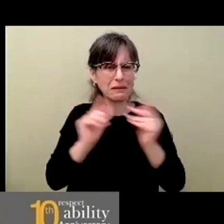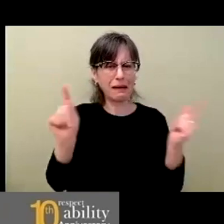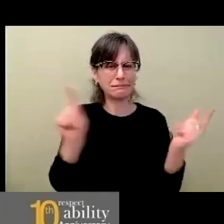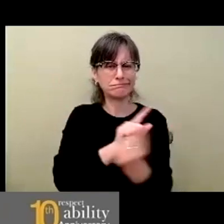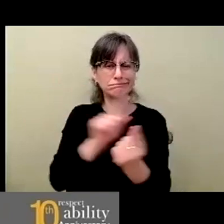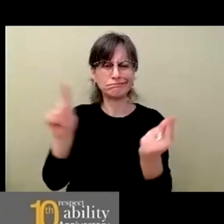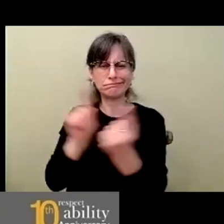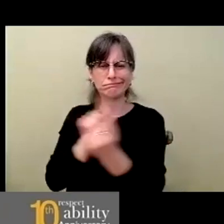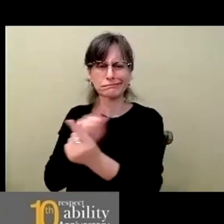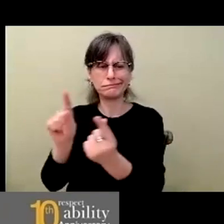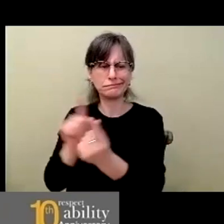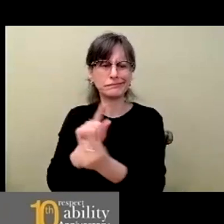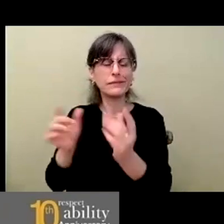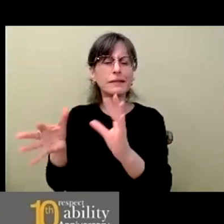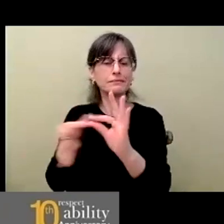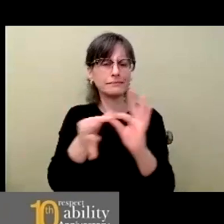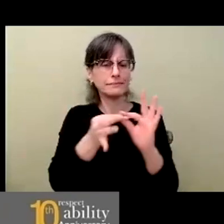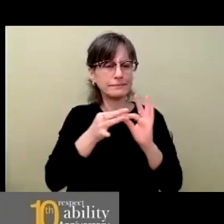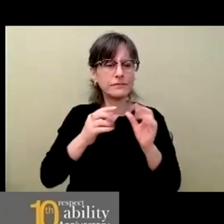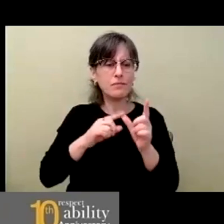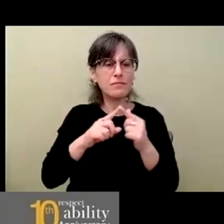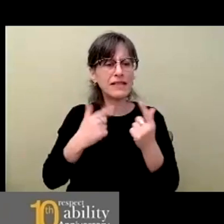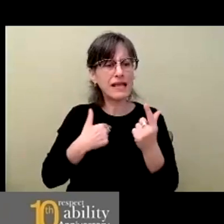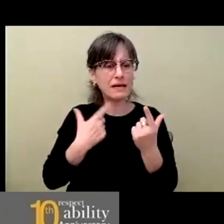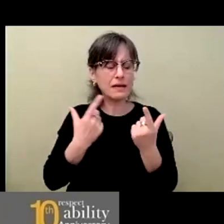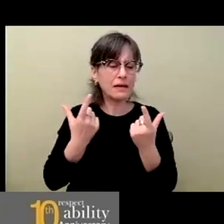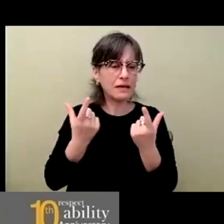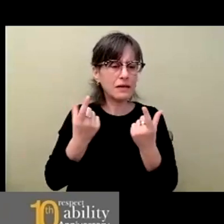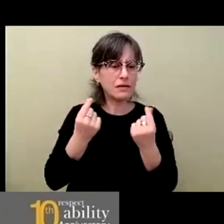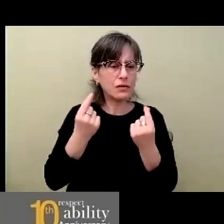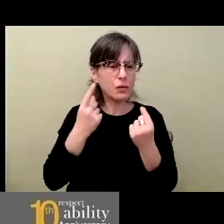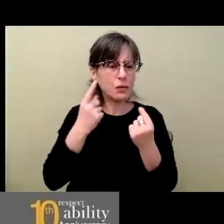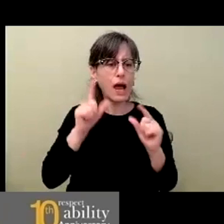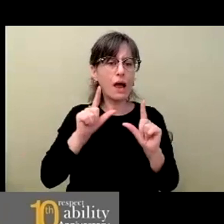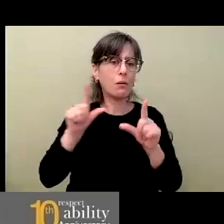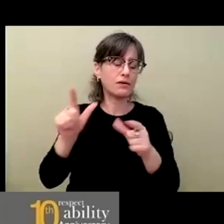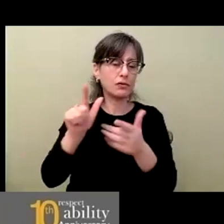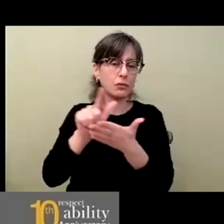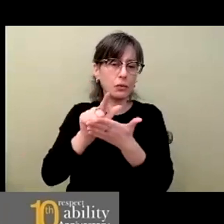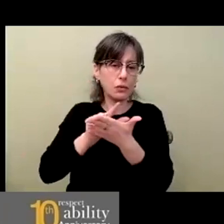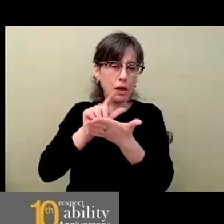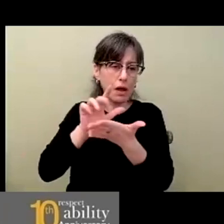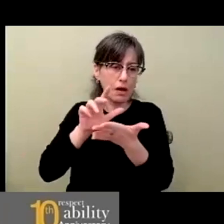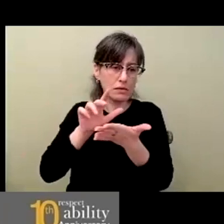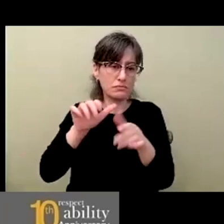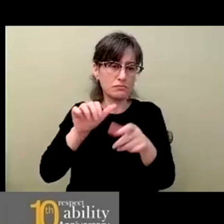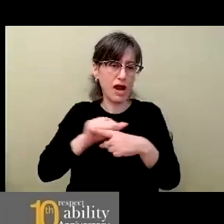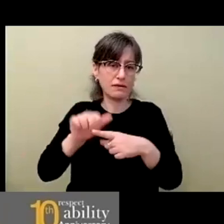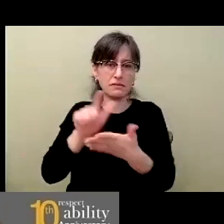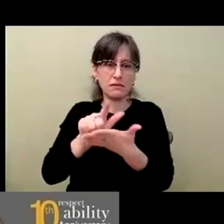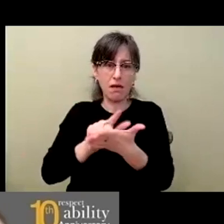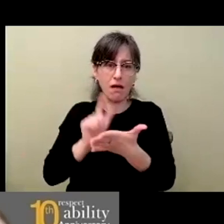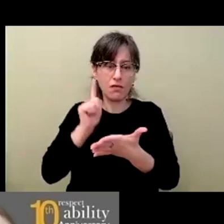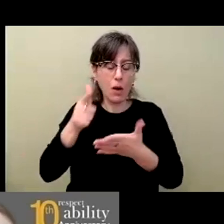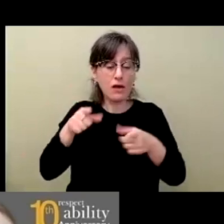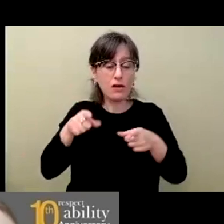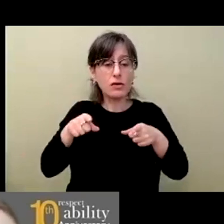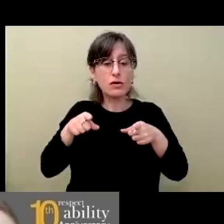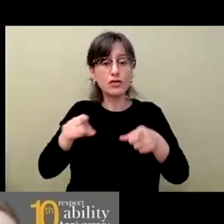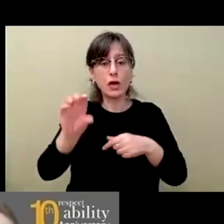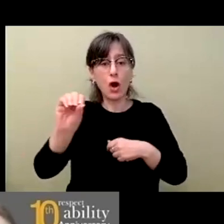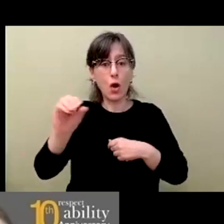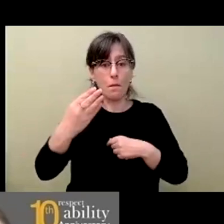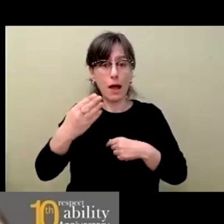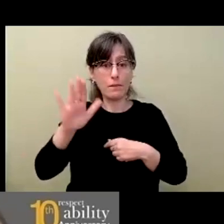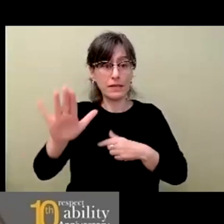I made connections. But then I went off to law school, practiced law for a while. But then when President Obama was elected,